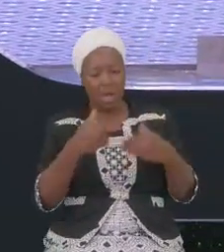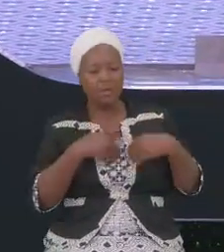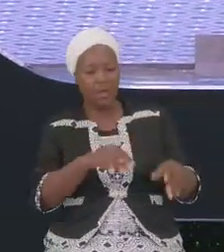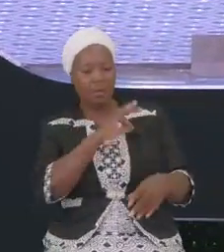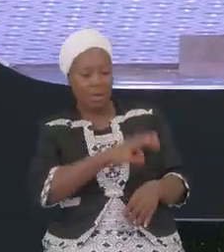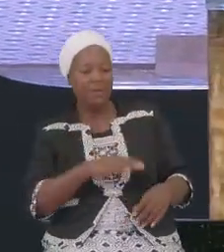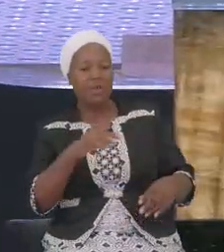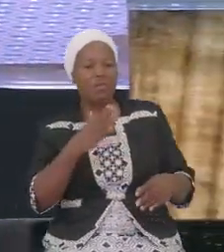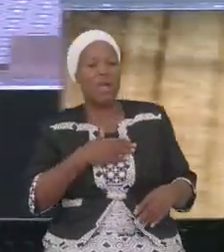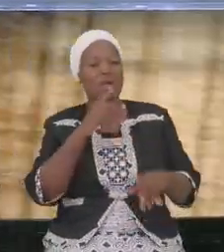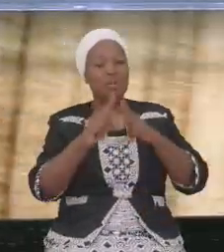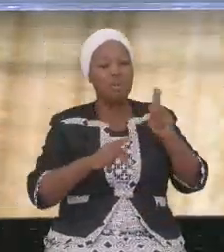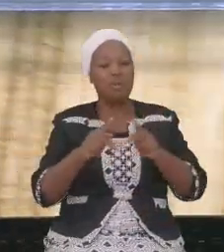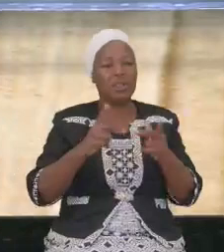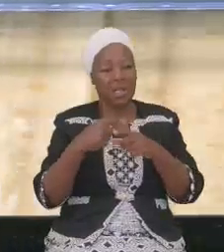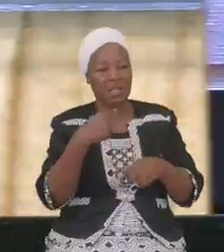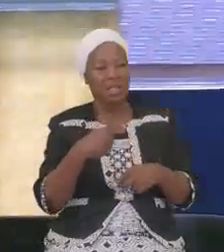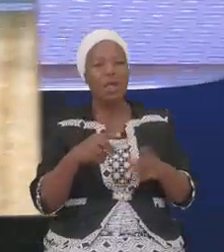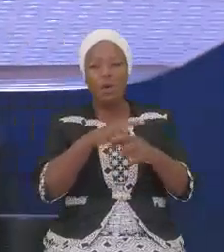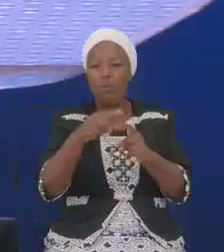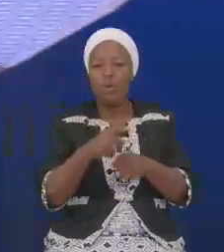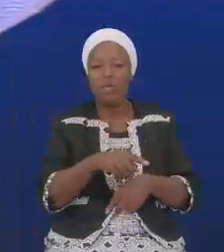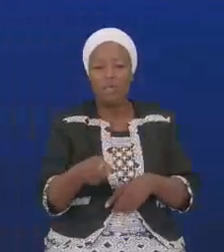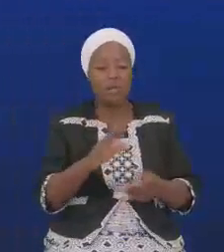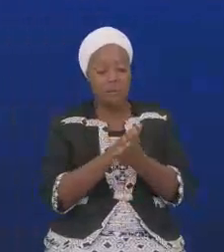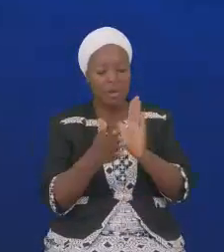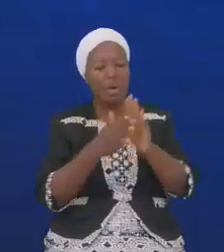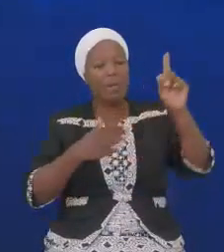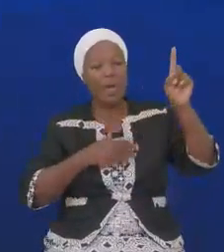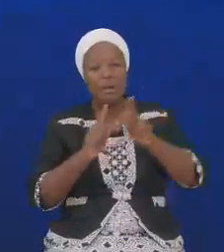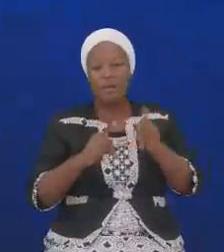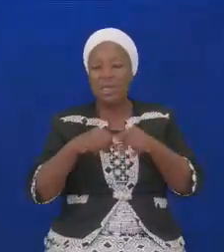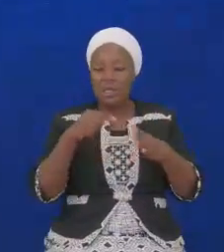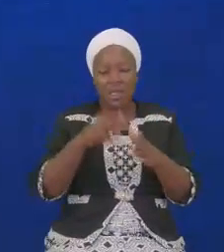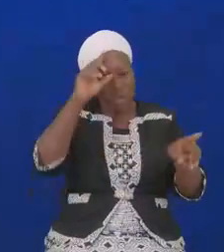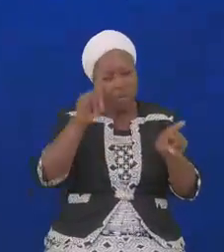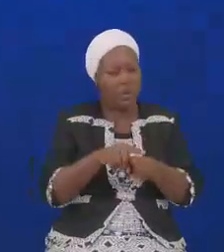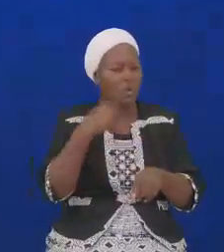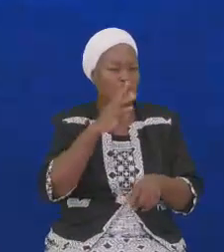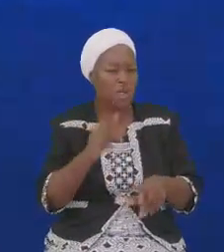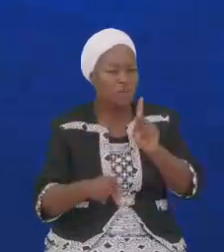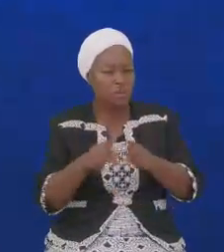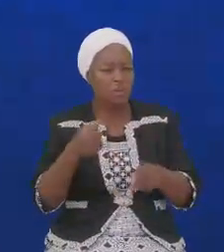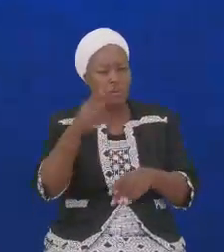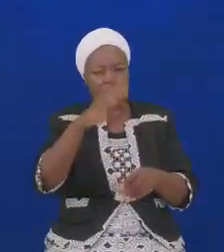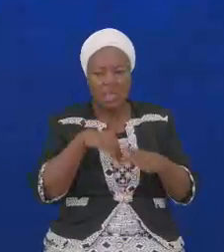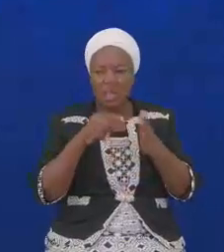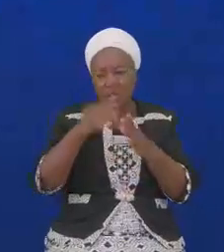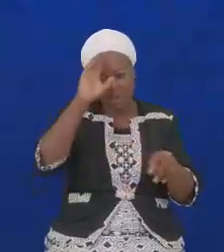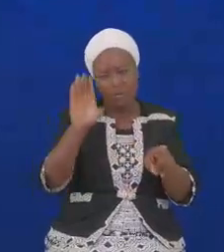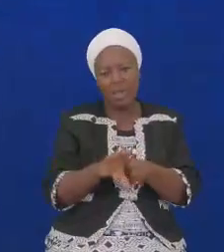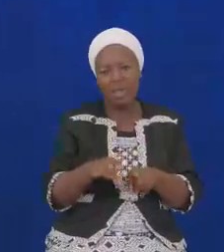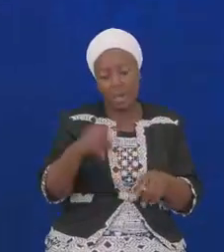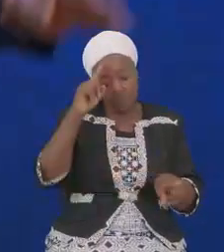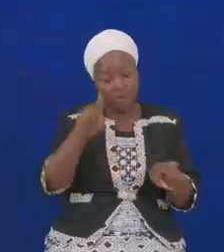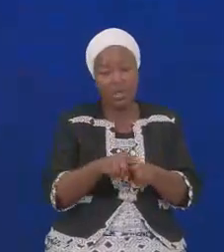my people. He said, when they become my people in this covenant, who are the people of God in this covenant? The people who